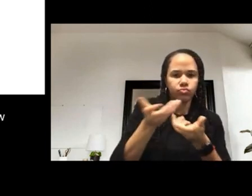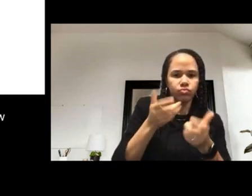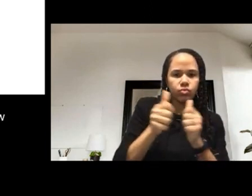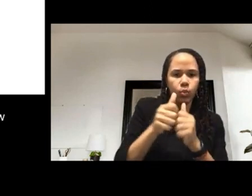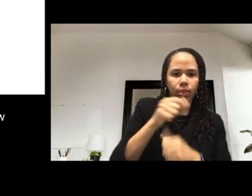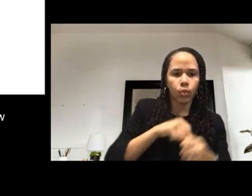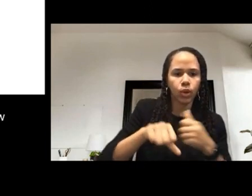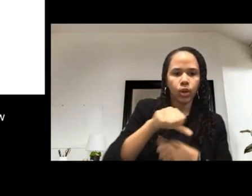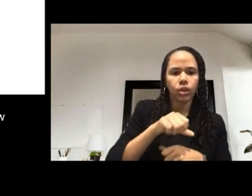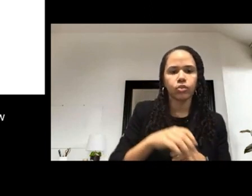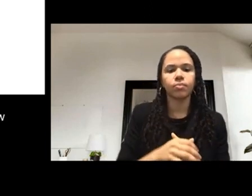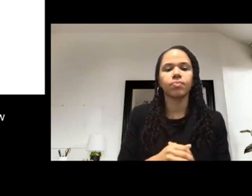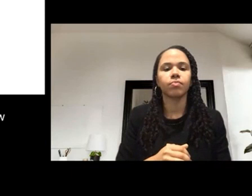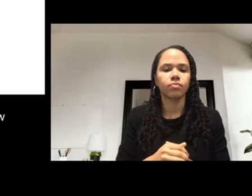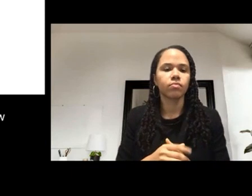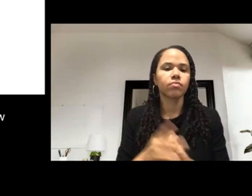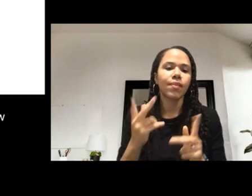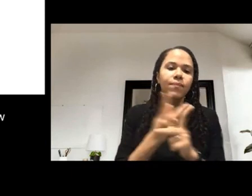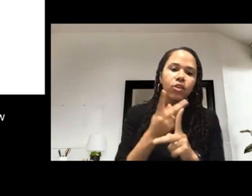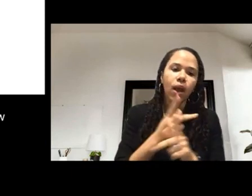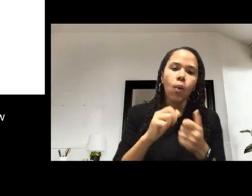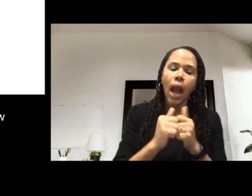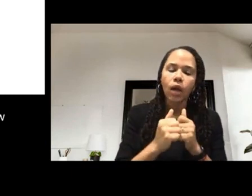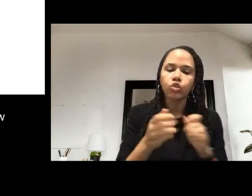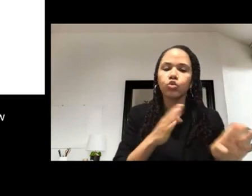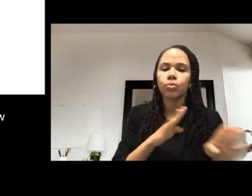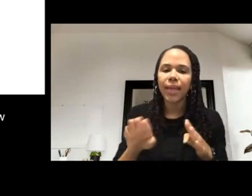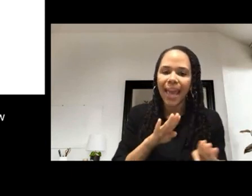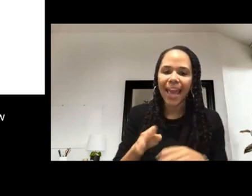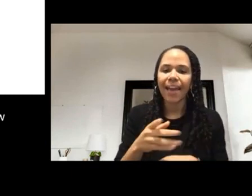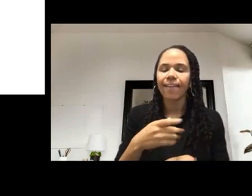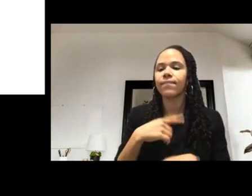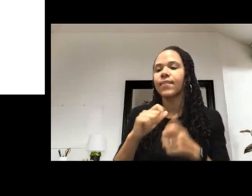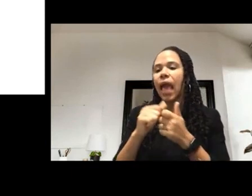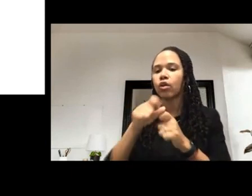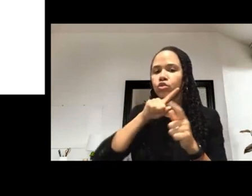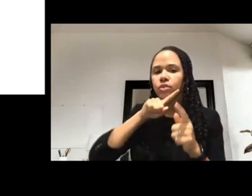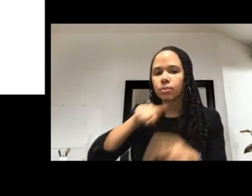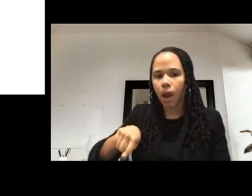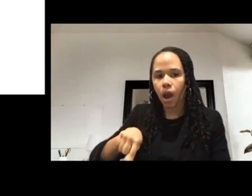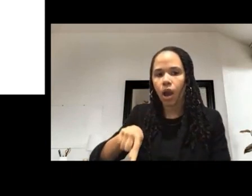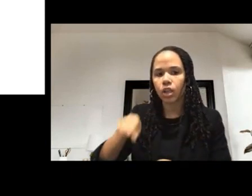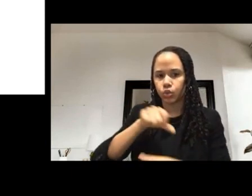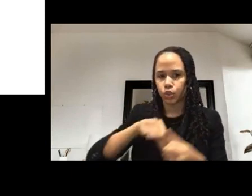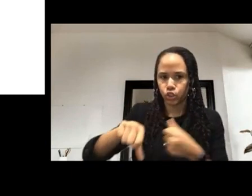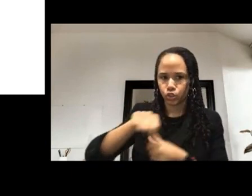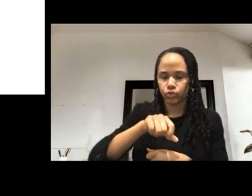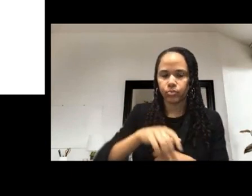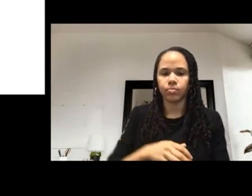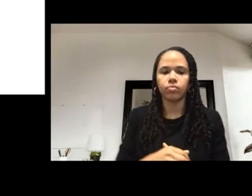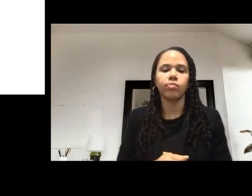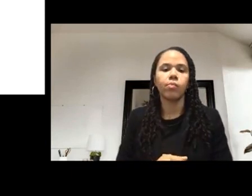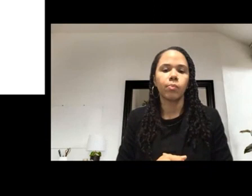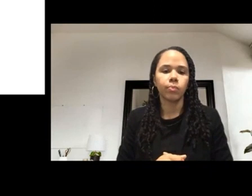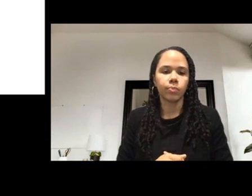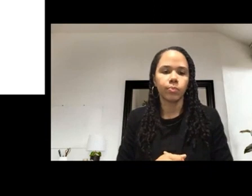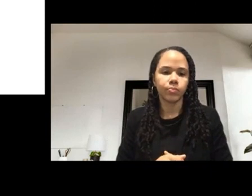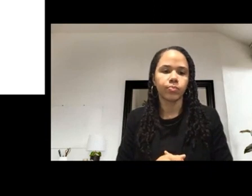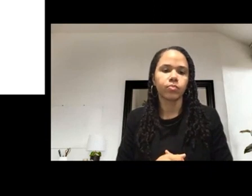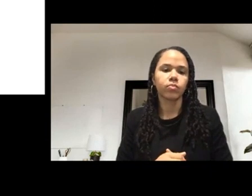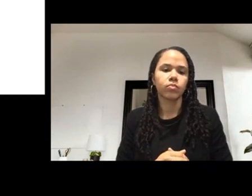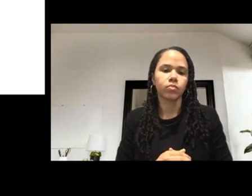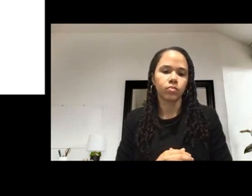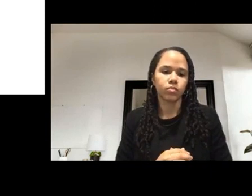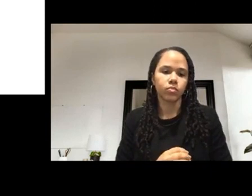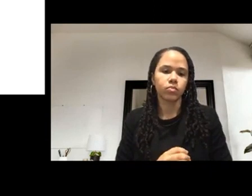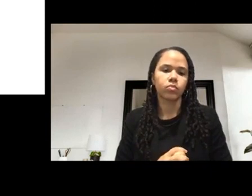they behave and what to say in response to what they are to how they're being communicated with. So